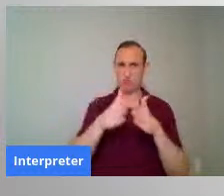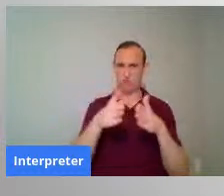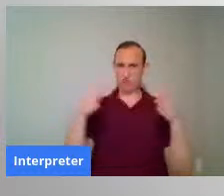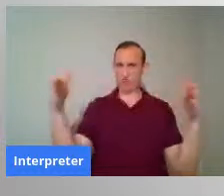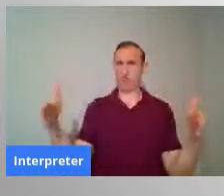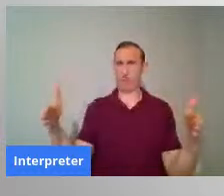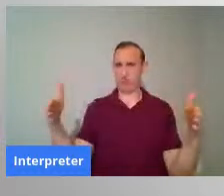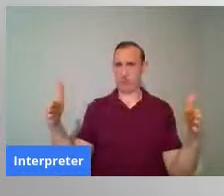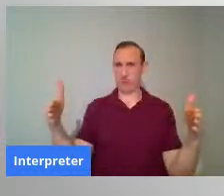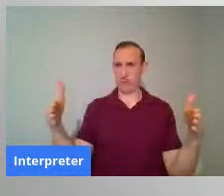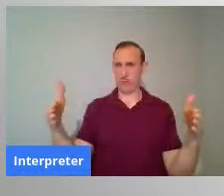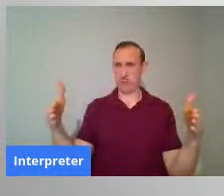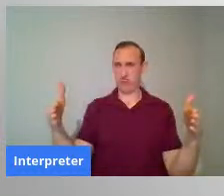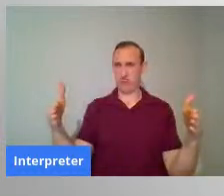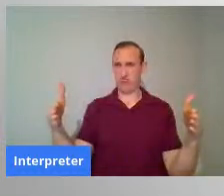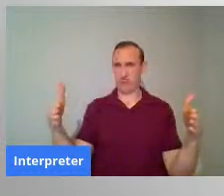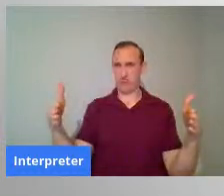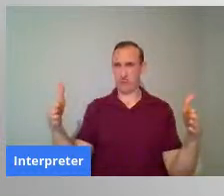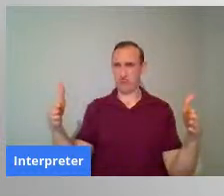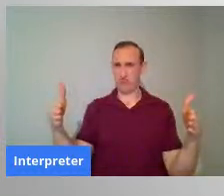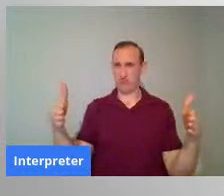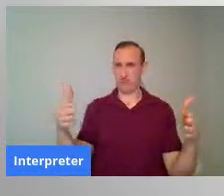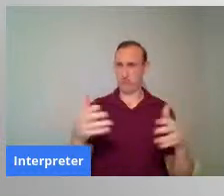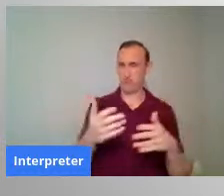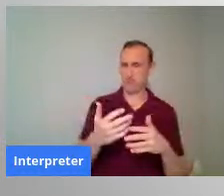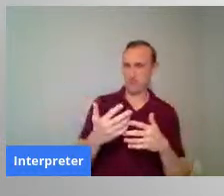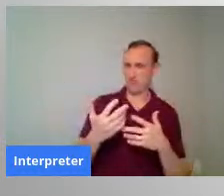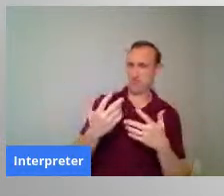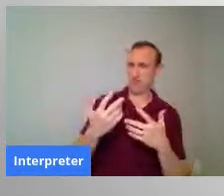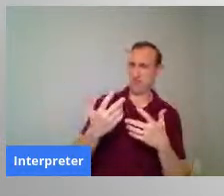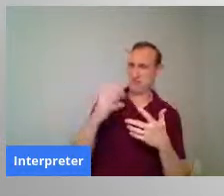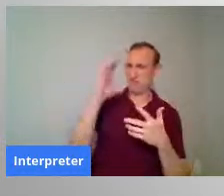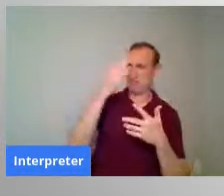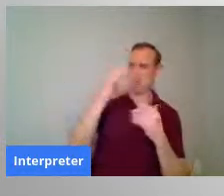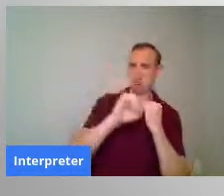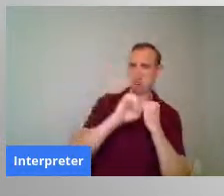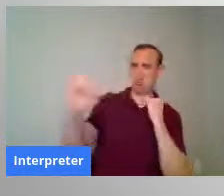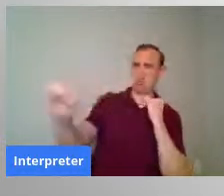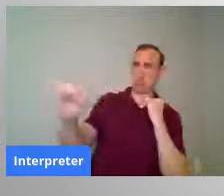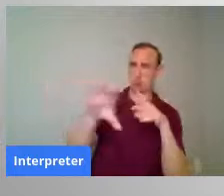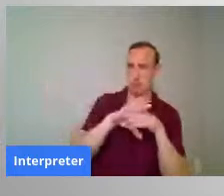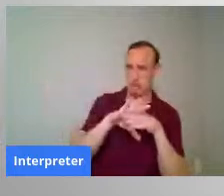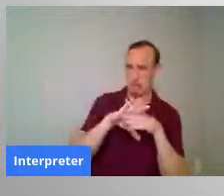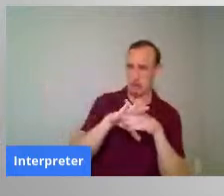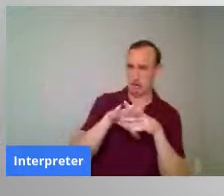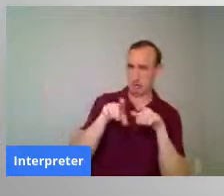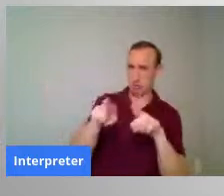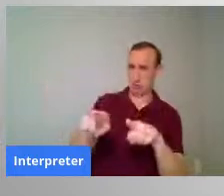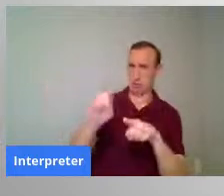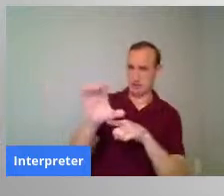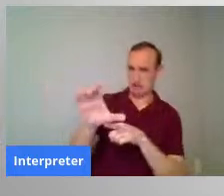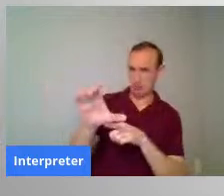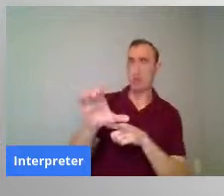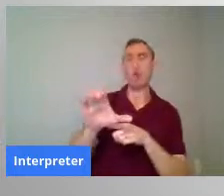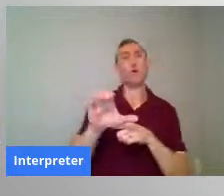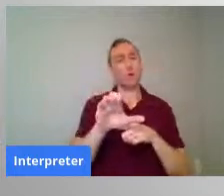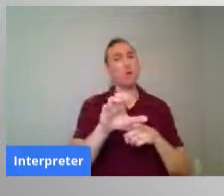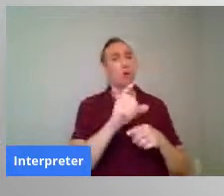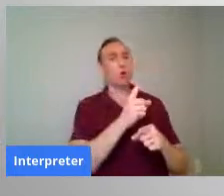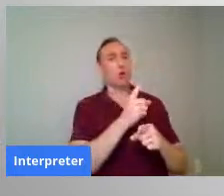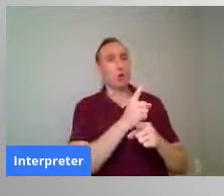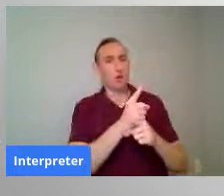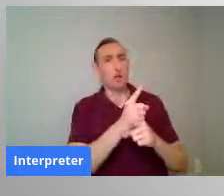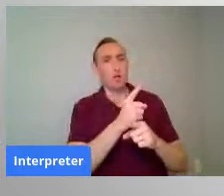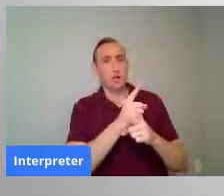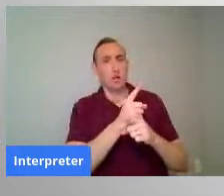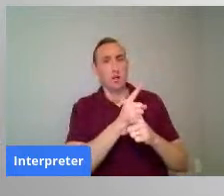half week off in January. That is correct. And I think what we had to do, because the feedback